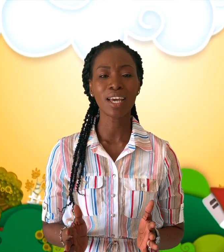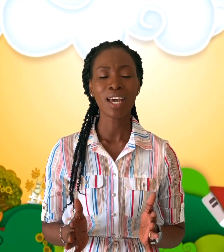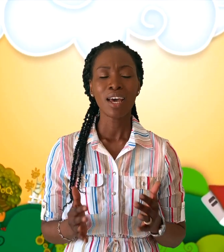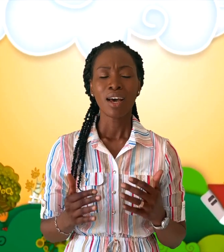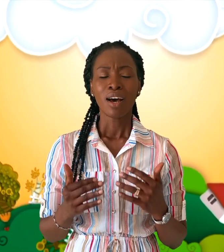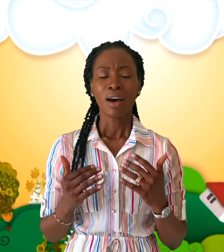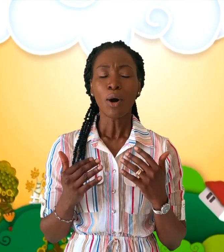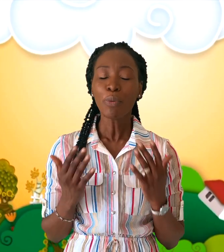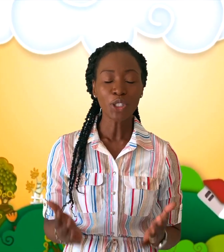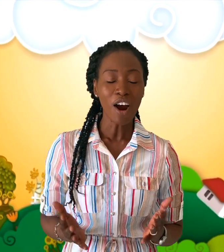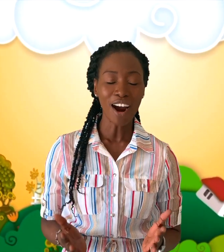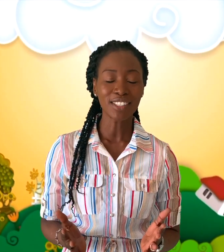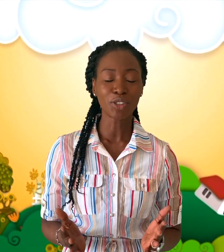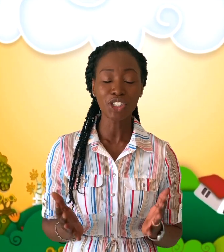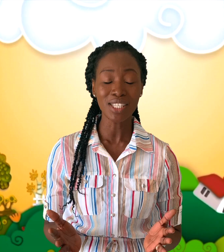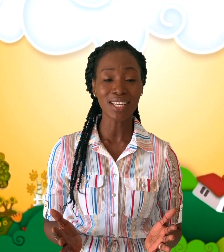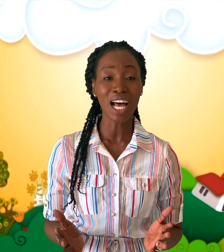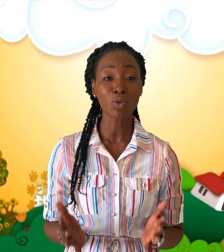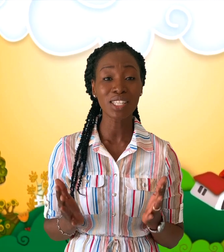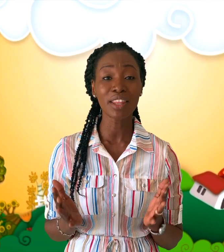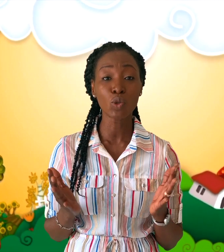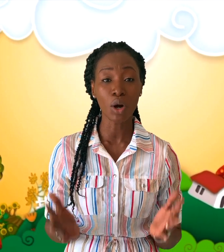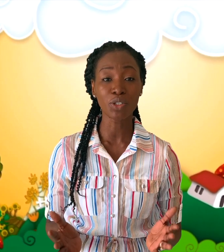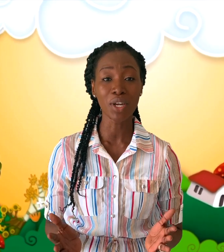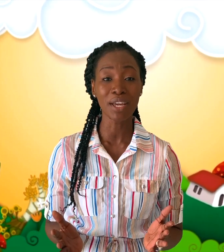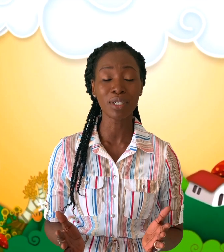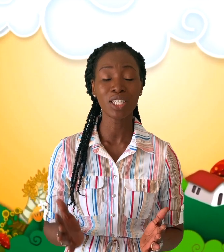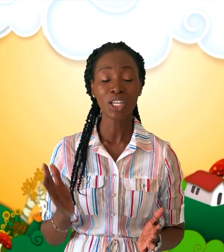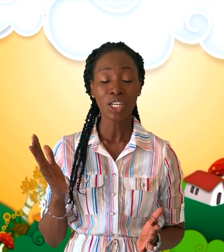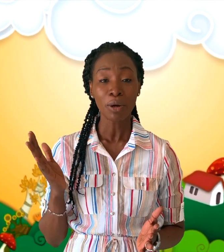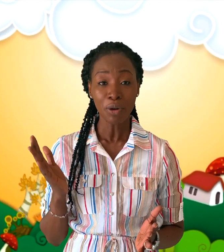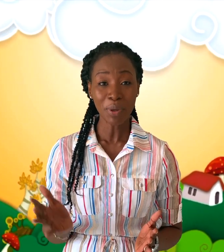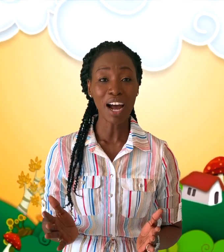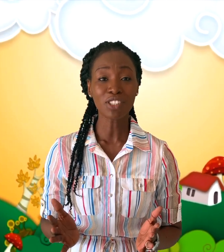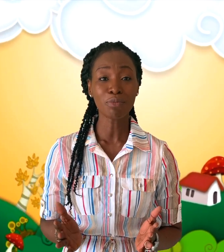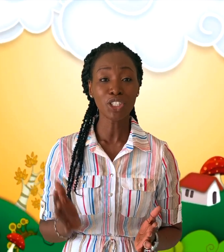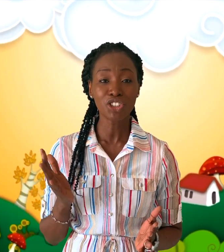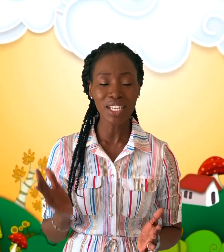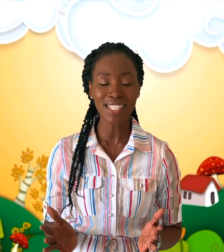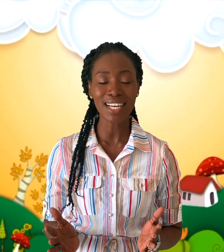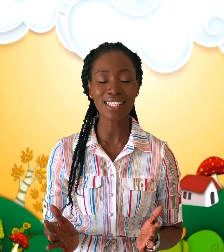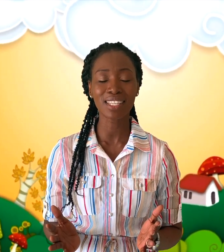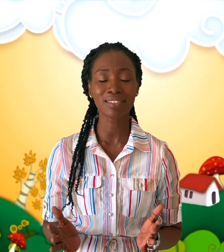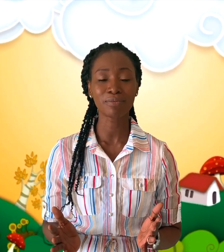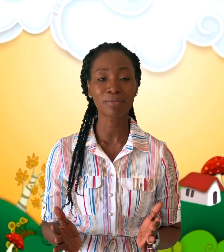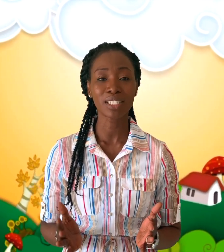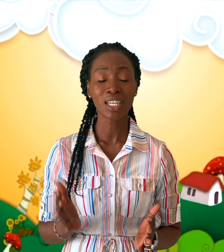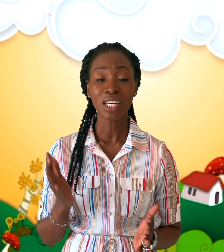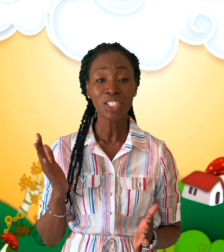eyes. Open your heart to Jesus as we say these words to him. Repeat after me. Jesus,